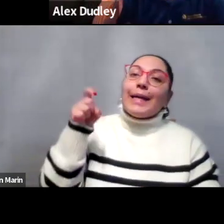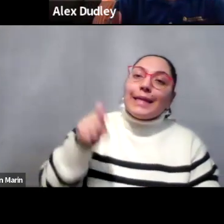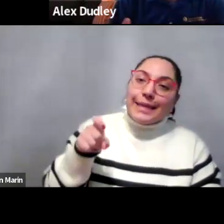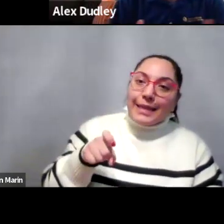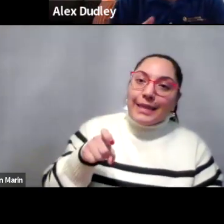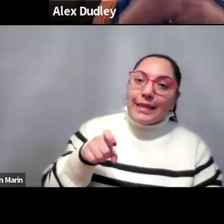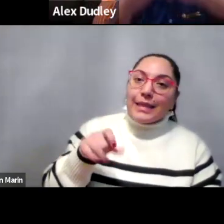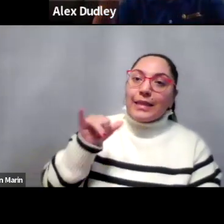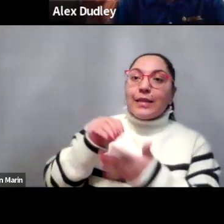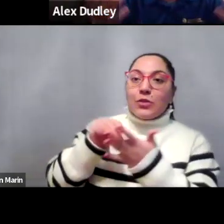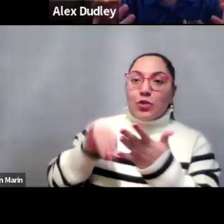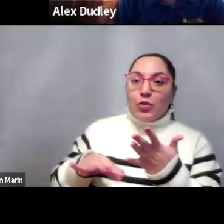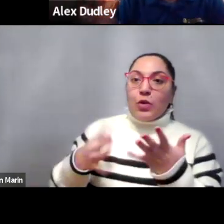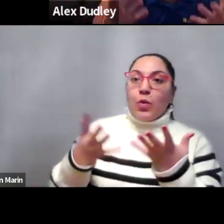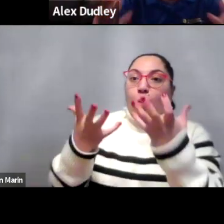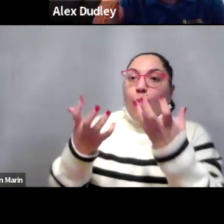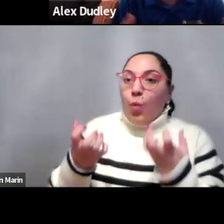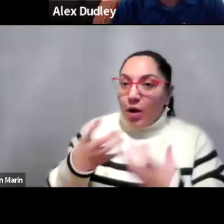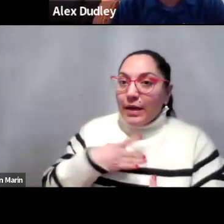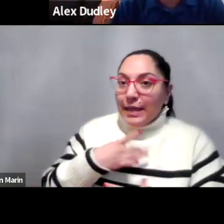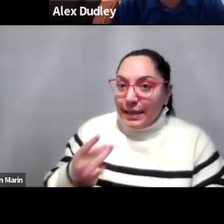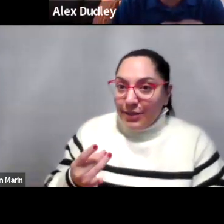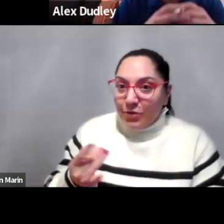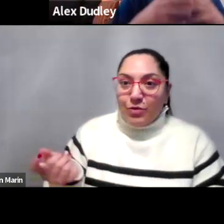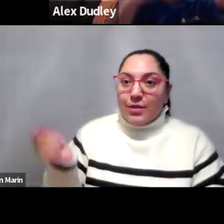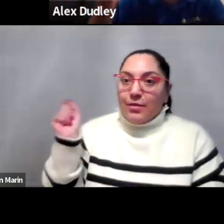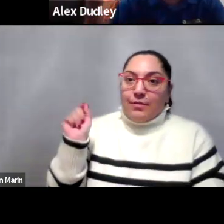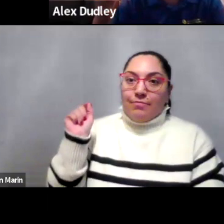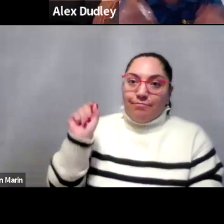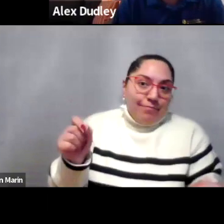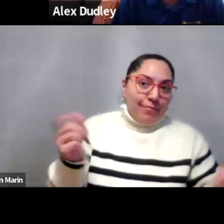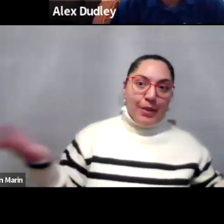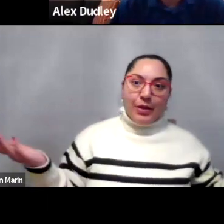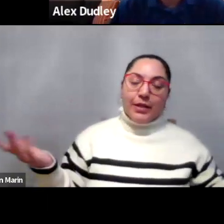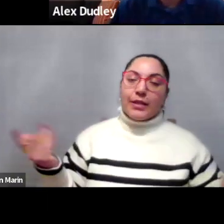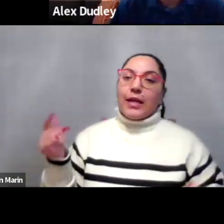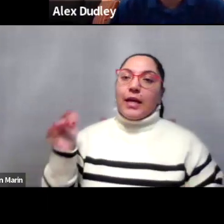be interested in working, period. Kind of,